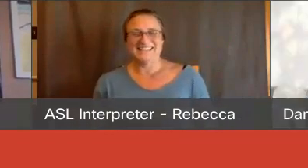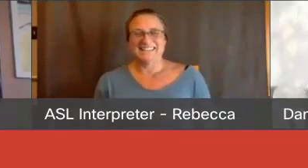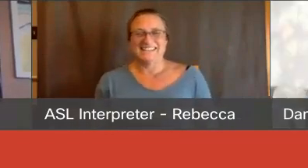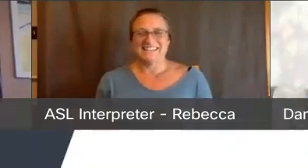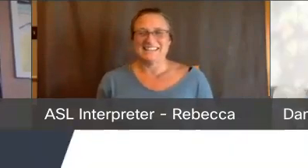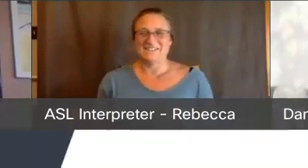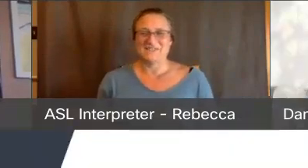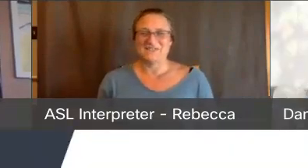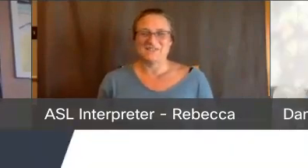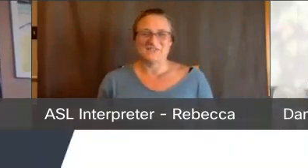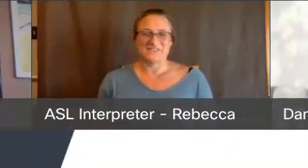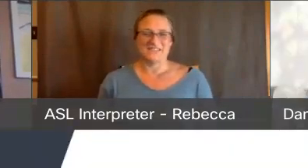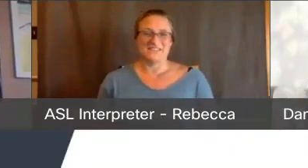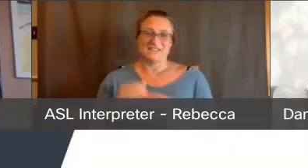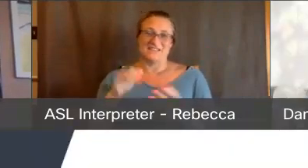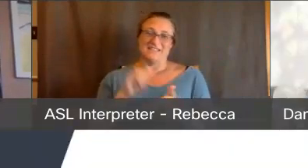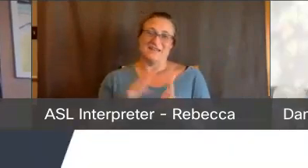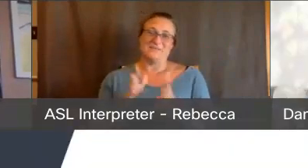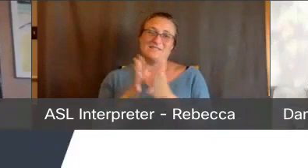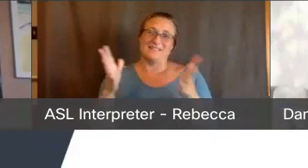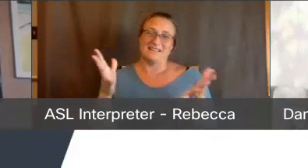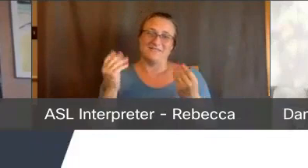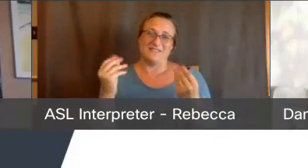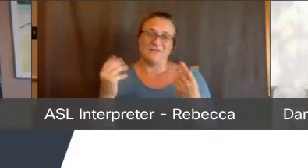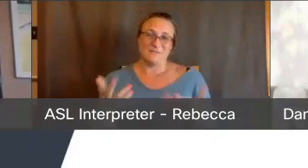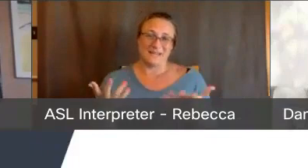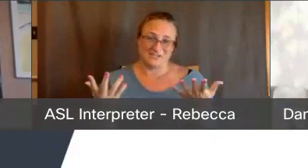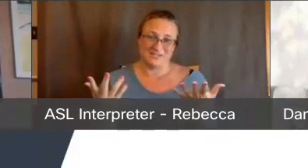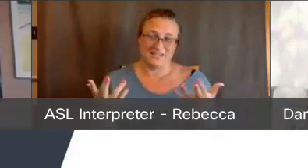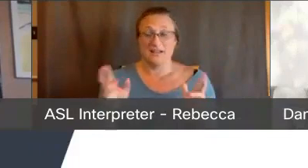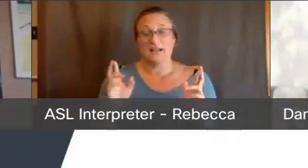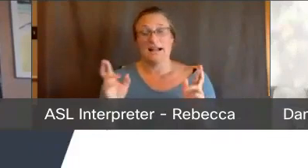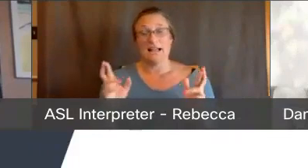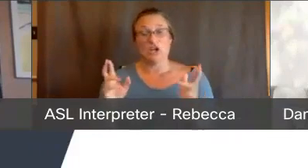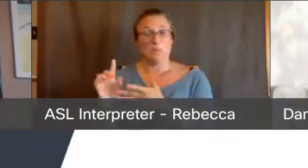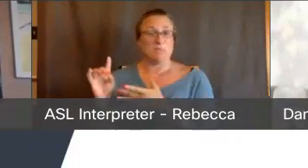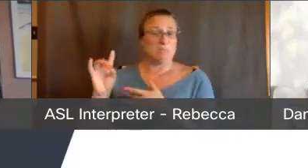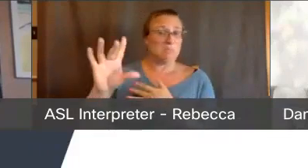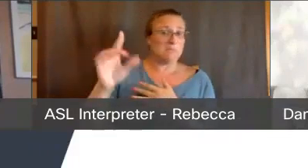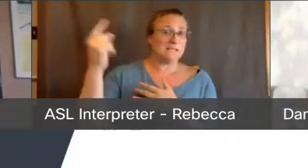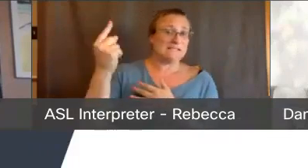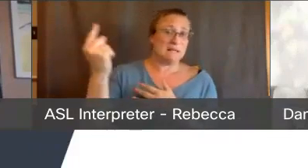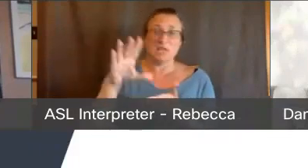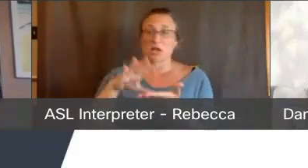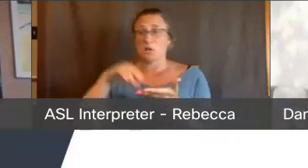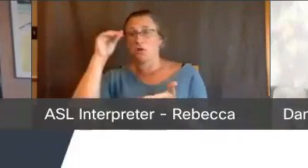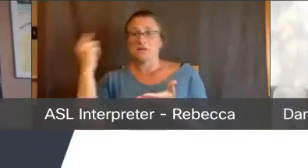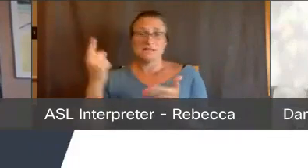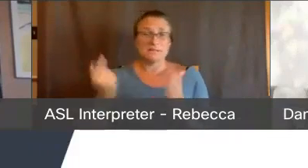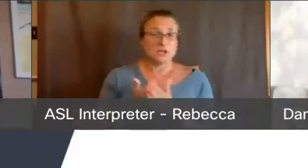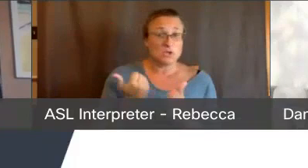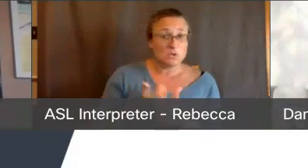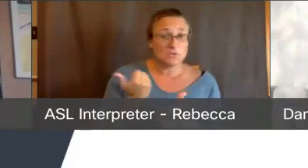So that was a lot of information. I hope that there was something there to take away, something new. If you have